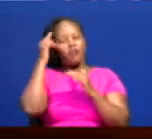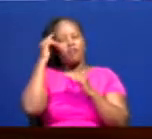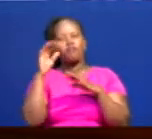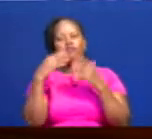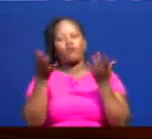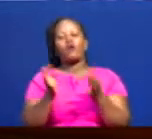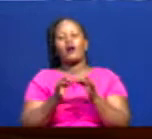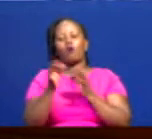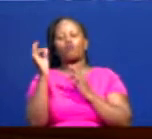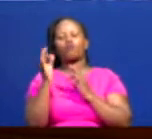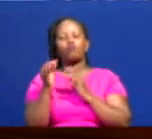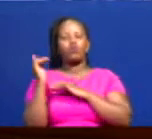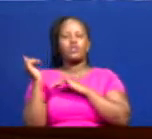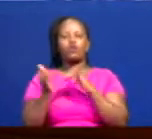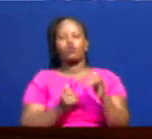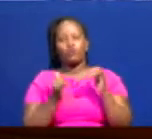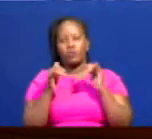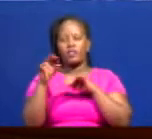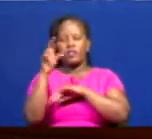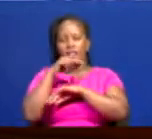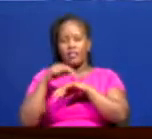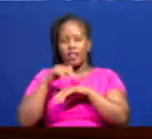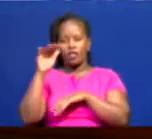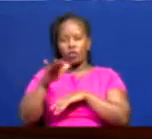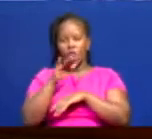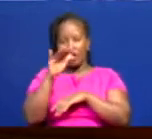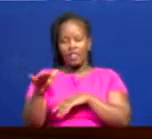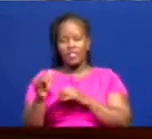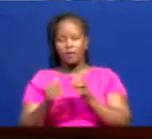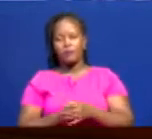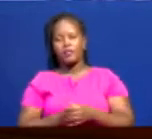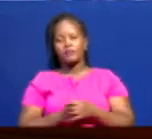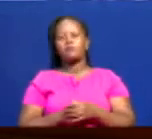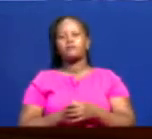been produced in the National Assembly,